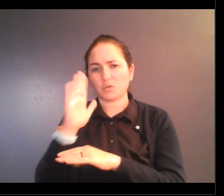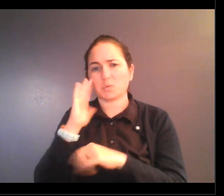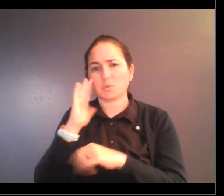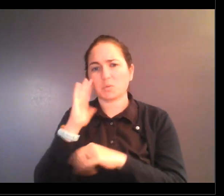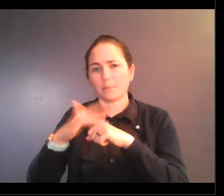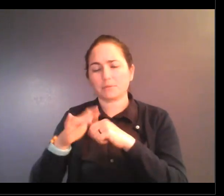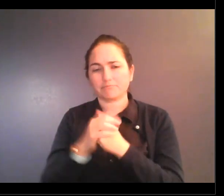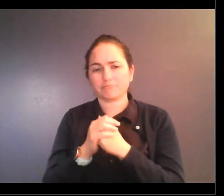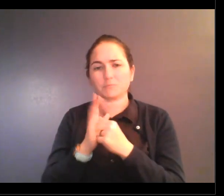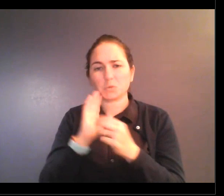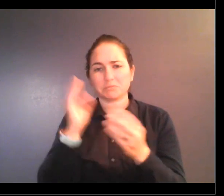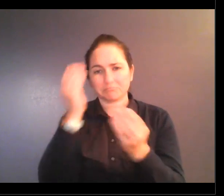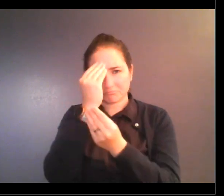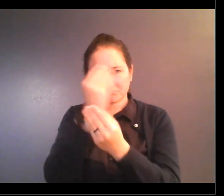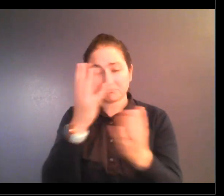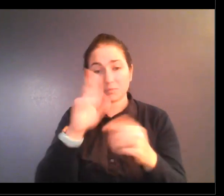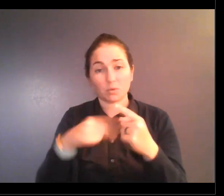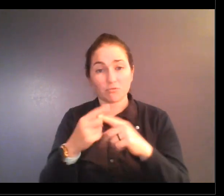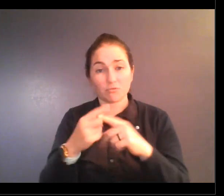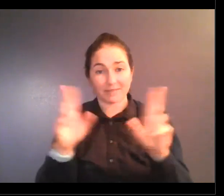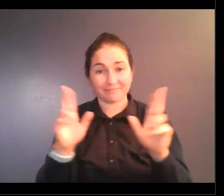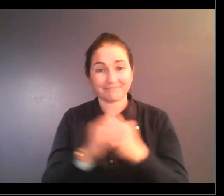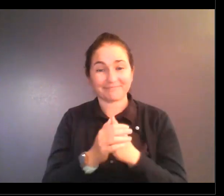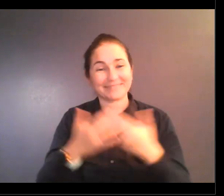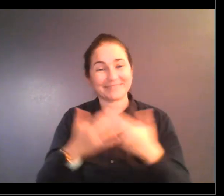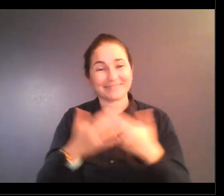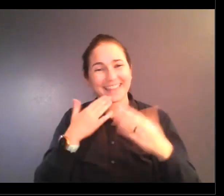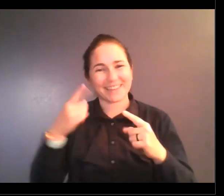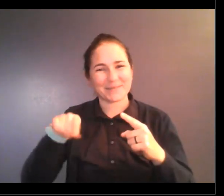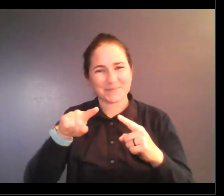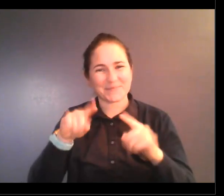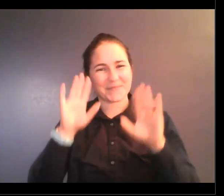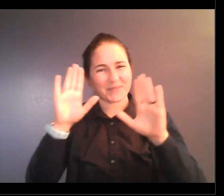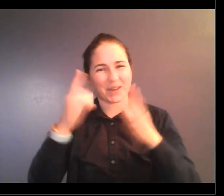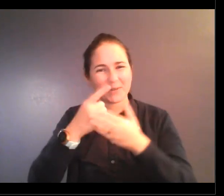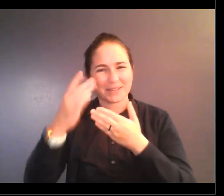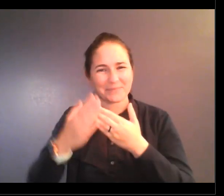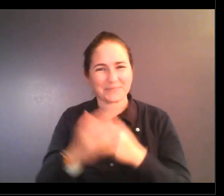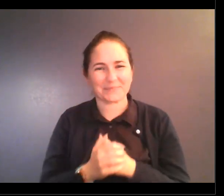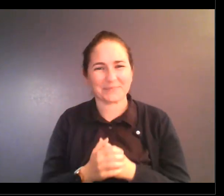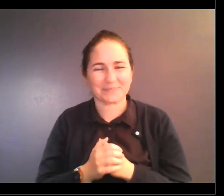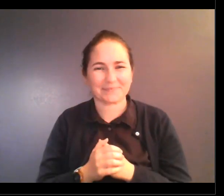you know when it's ready. So thanks again, everybody, and have a great weekend.